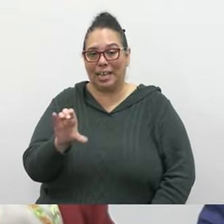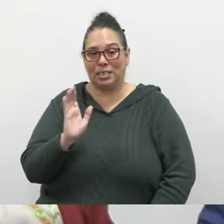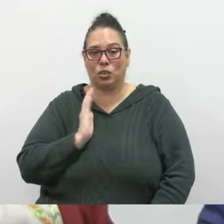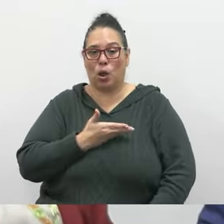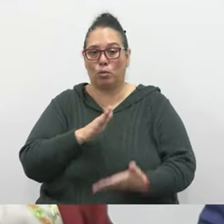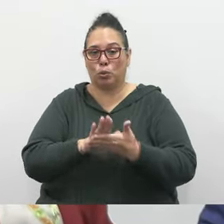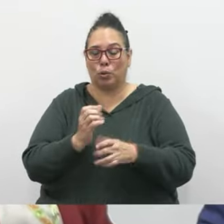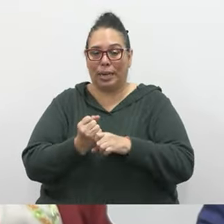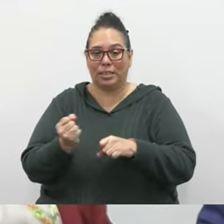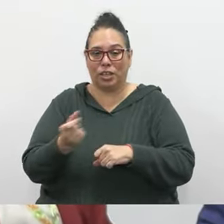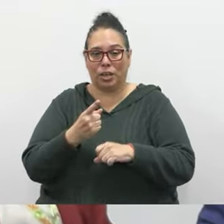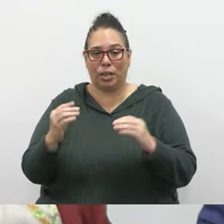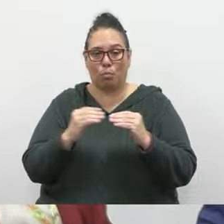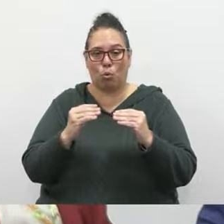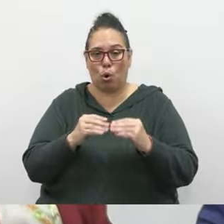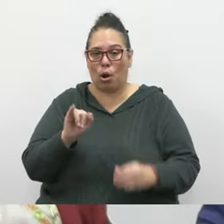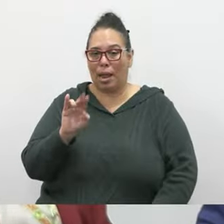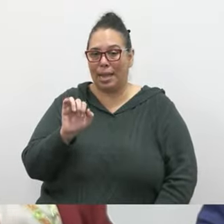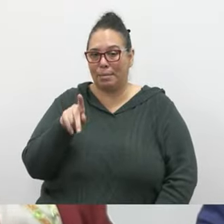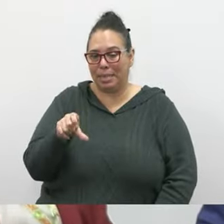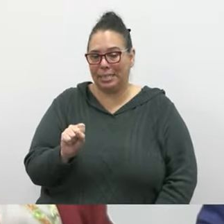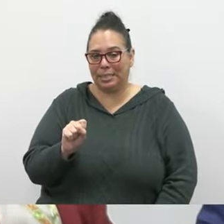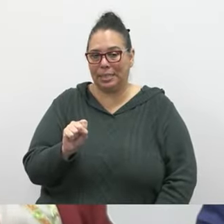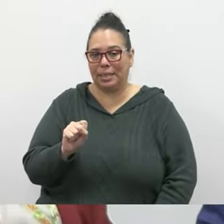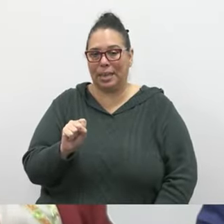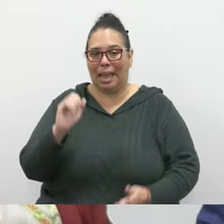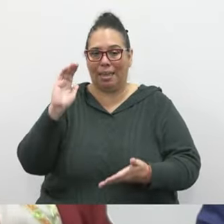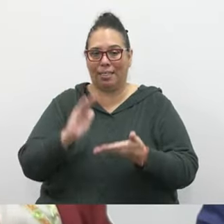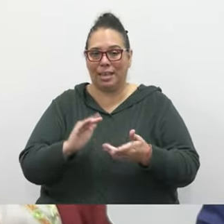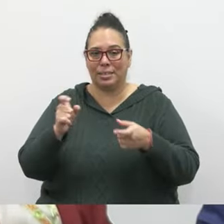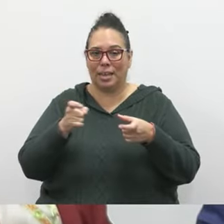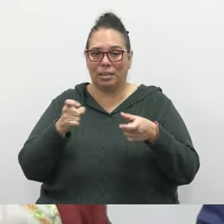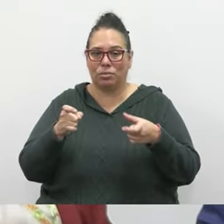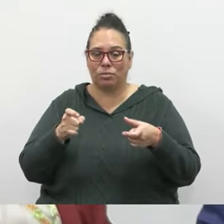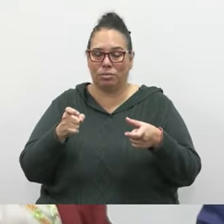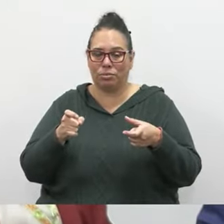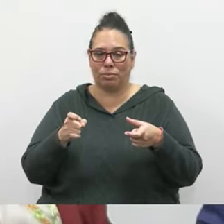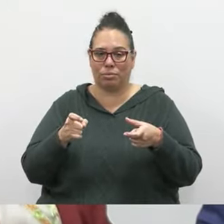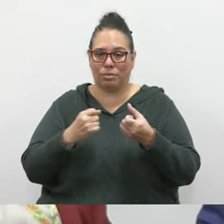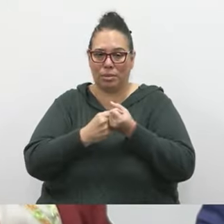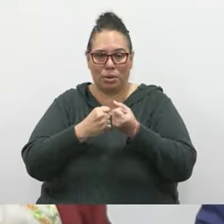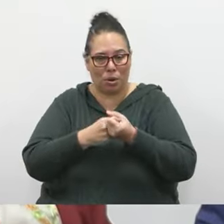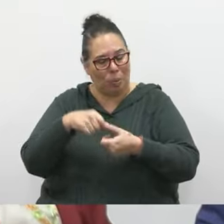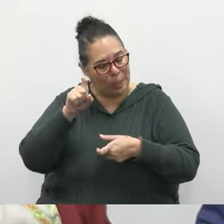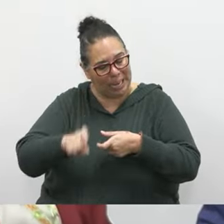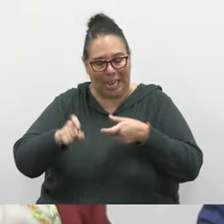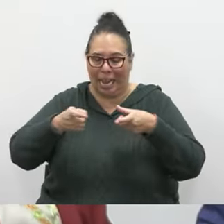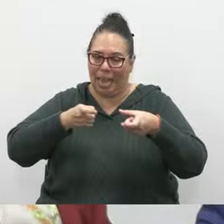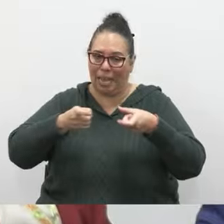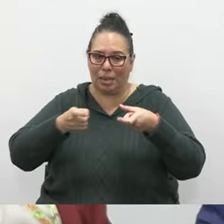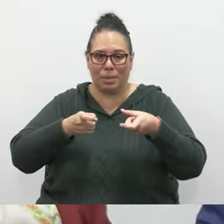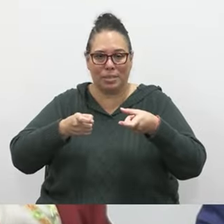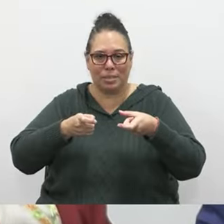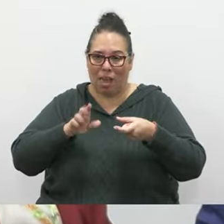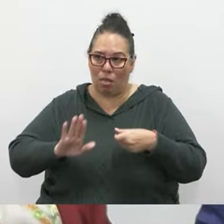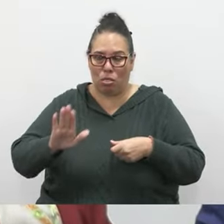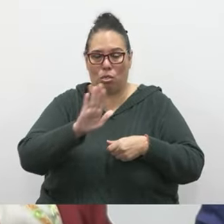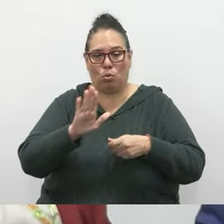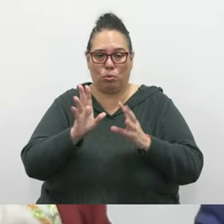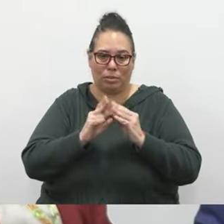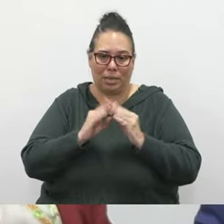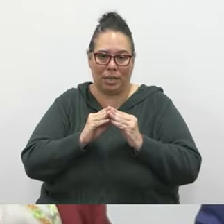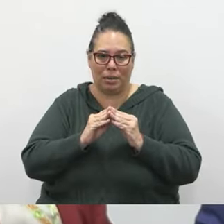year. That means more IEPs and less admin support for those IEPs, and we need admins at those meetings. Our